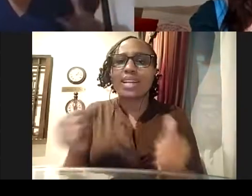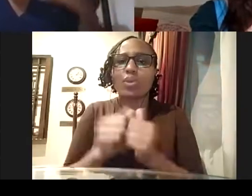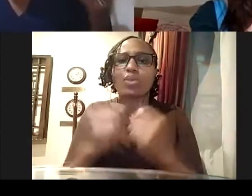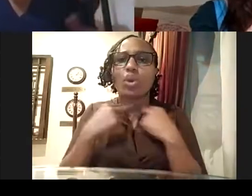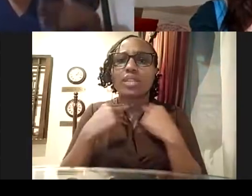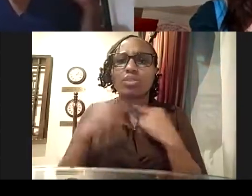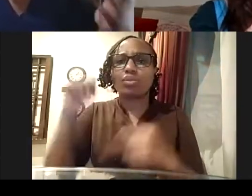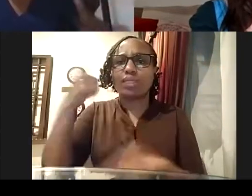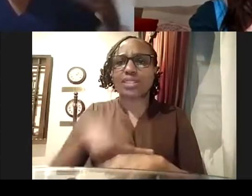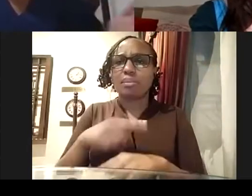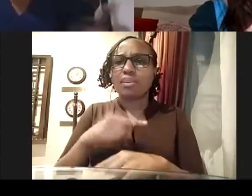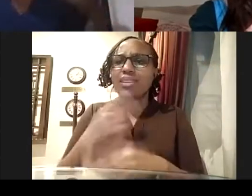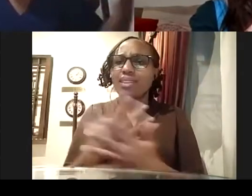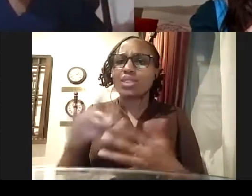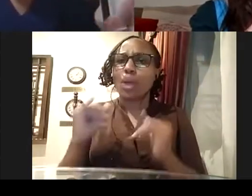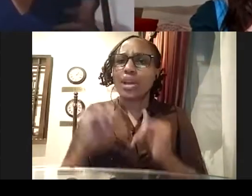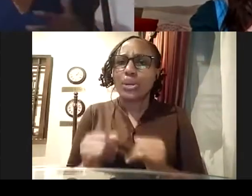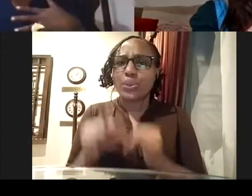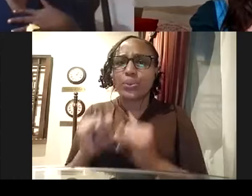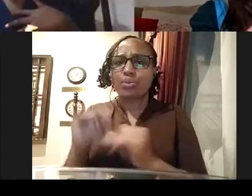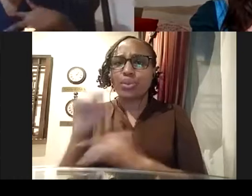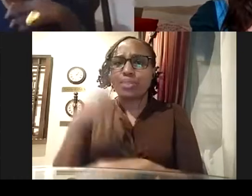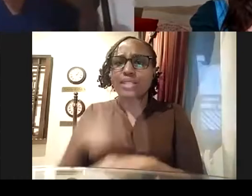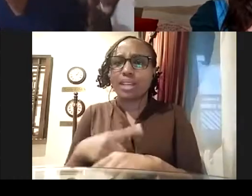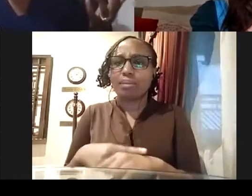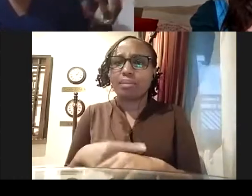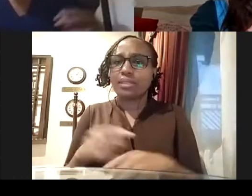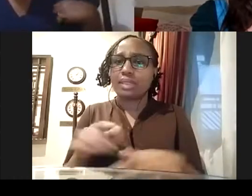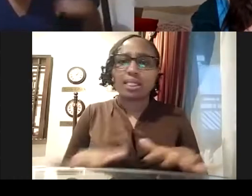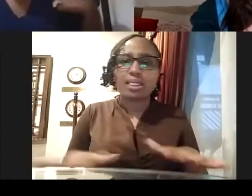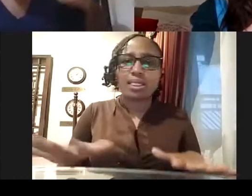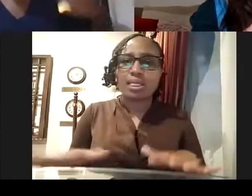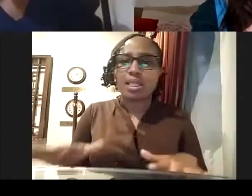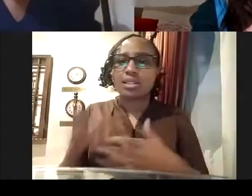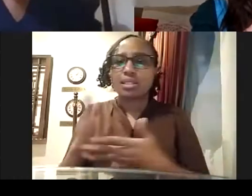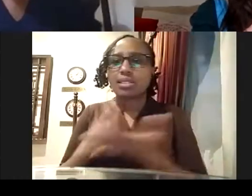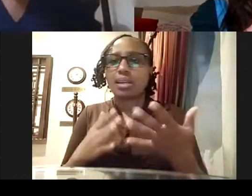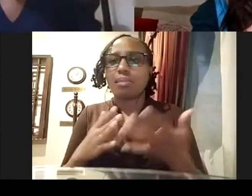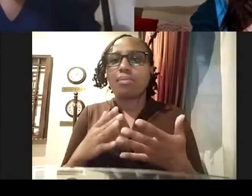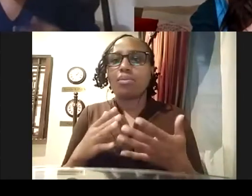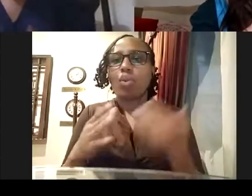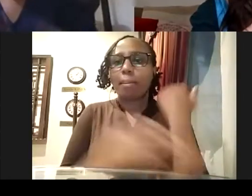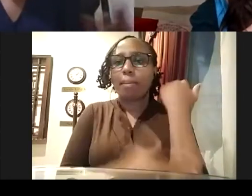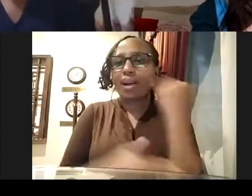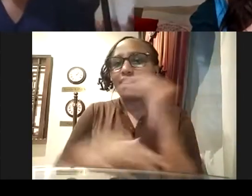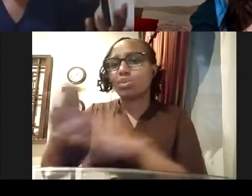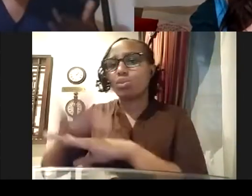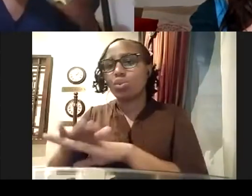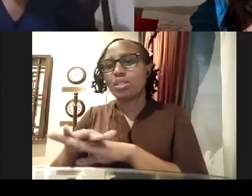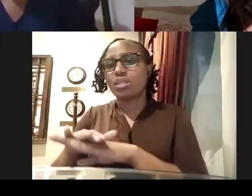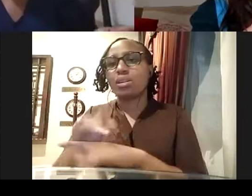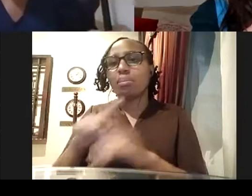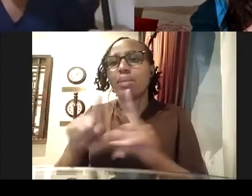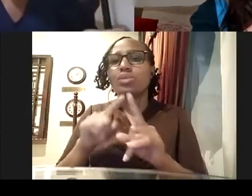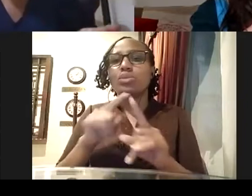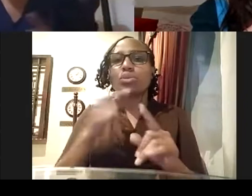things were so new and so like and some decisions were good and some of them were bad, and I think that really put the burden of perfection on